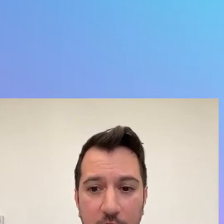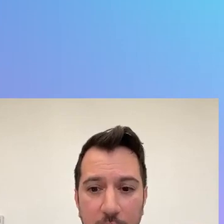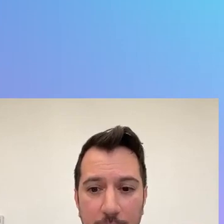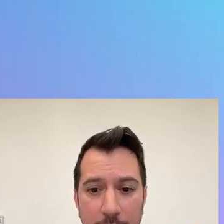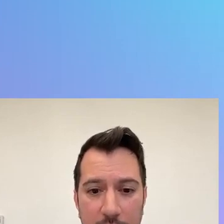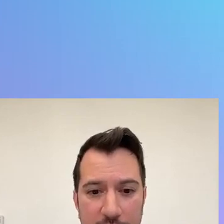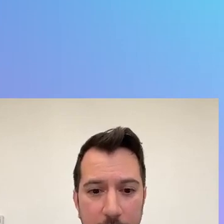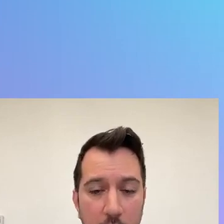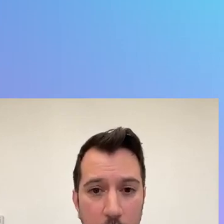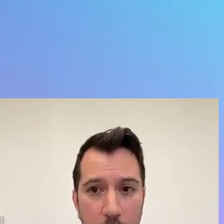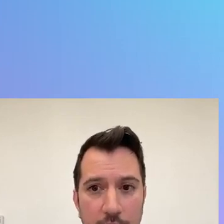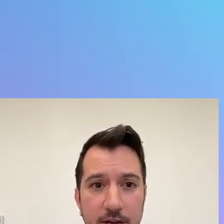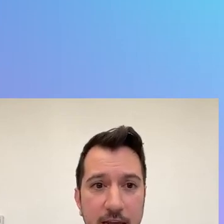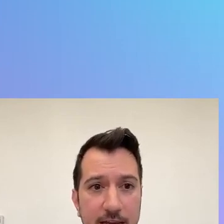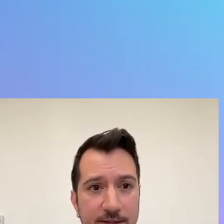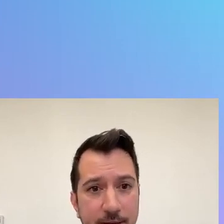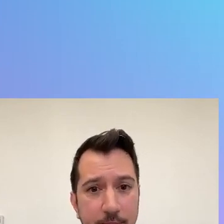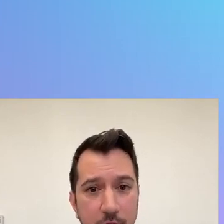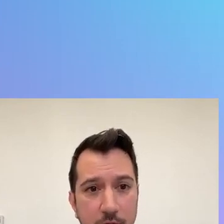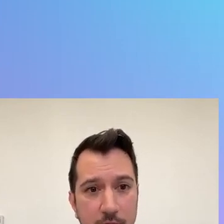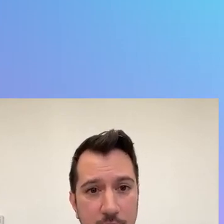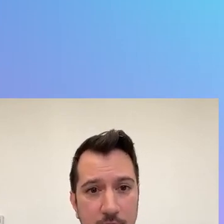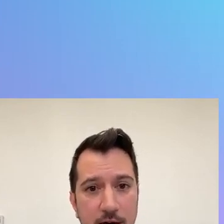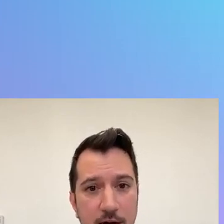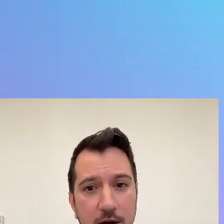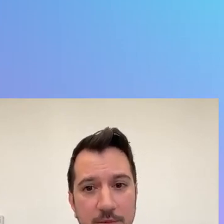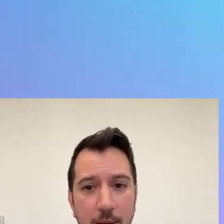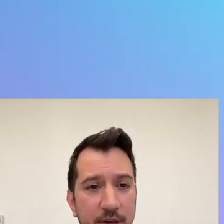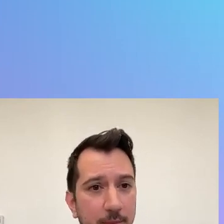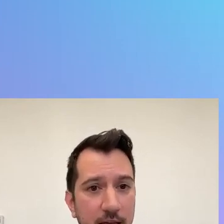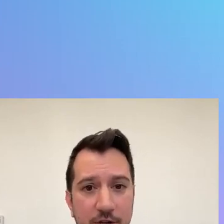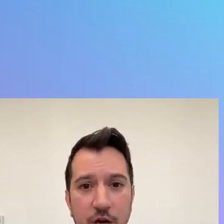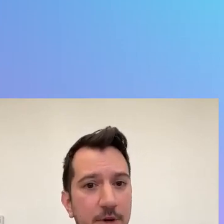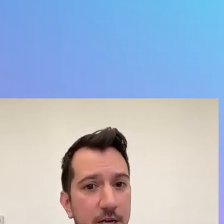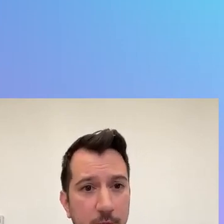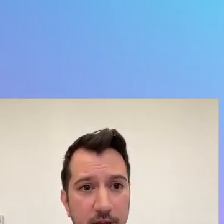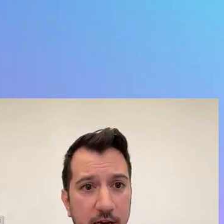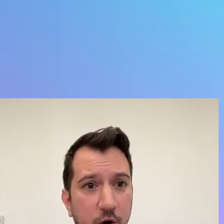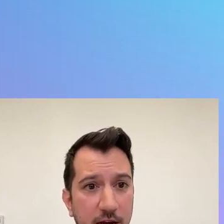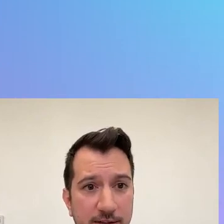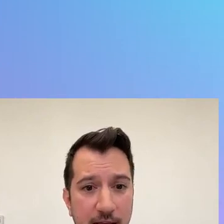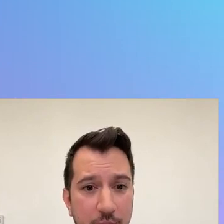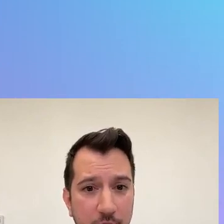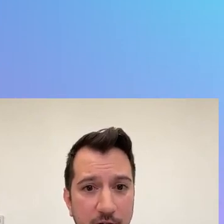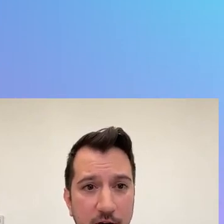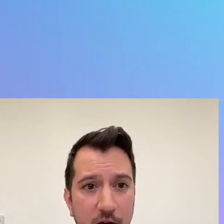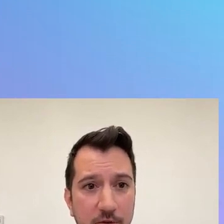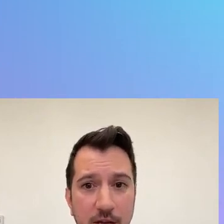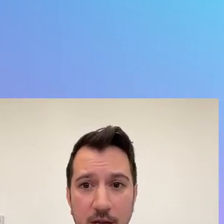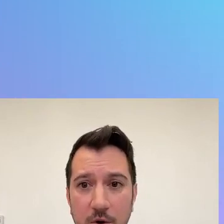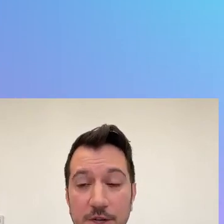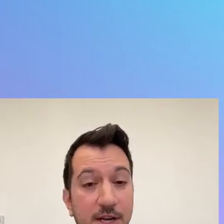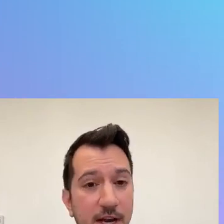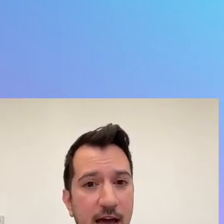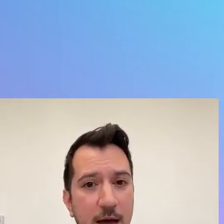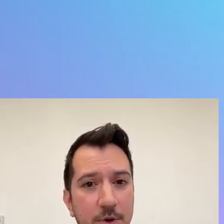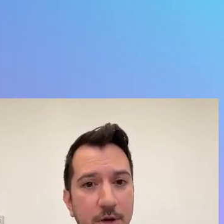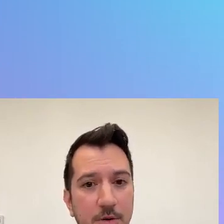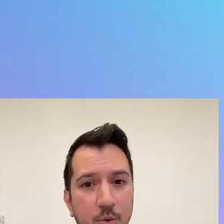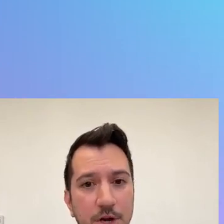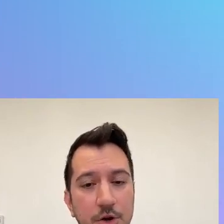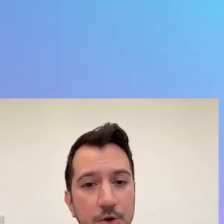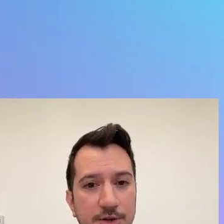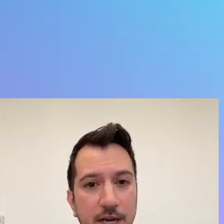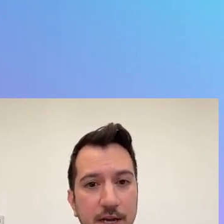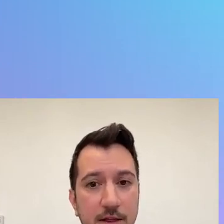that are maybe a smaller width to get a symbol, I'm thinking about like Japanese would be like a great example of what's going to